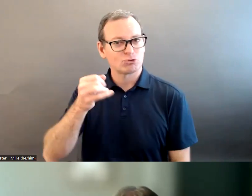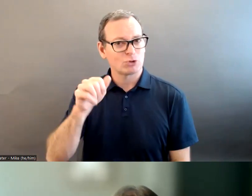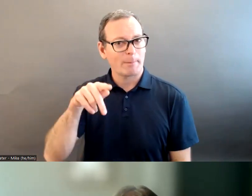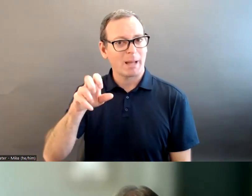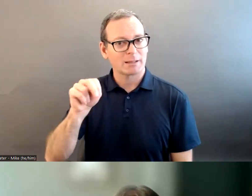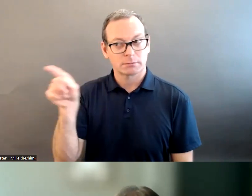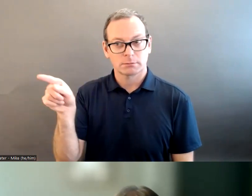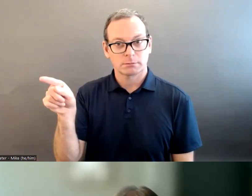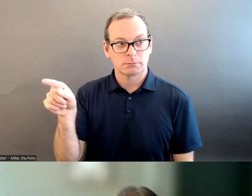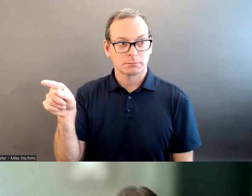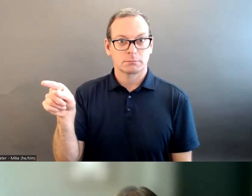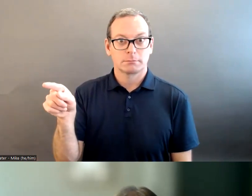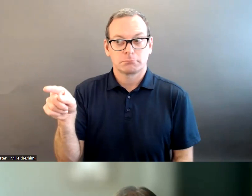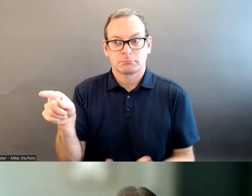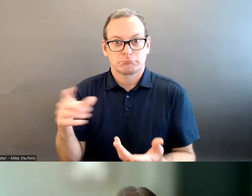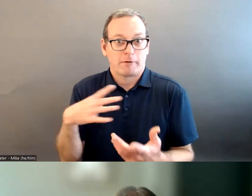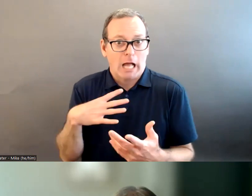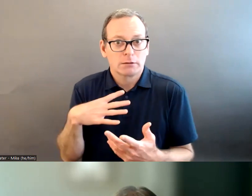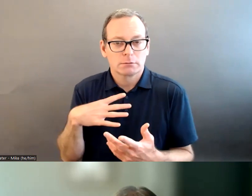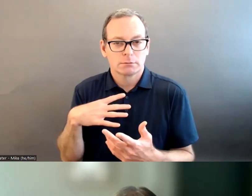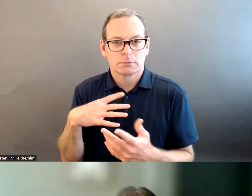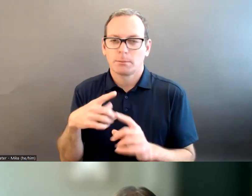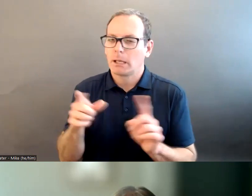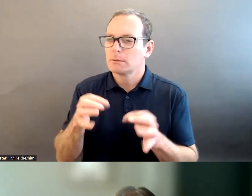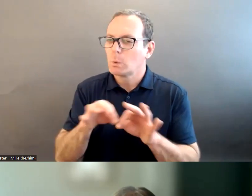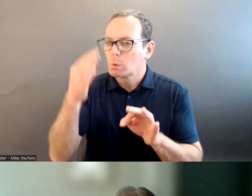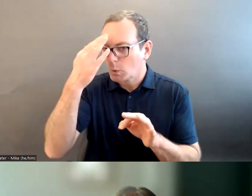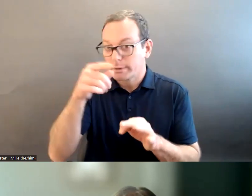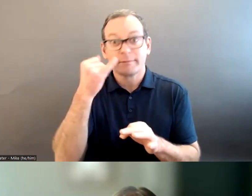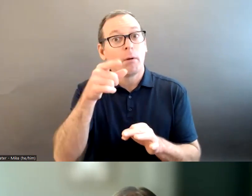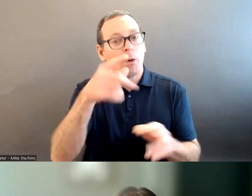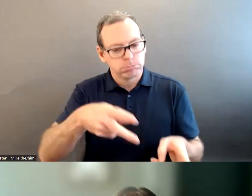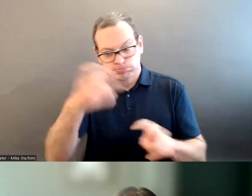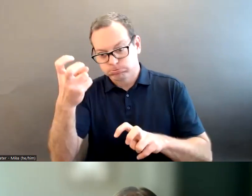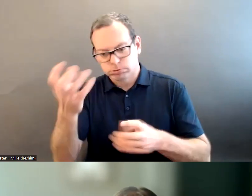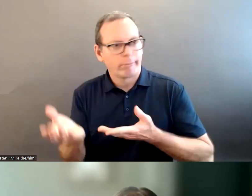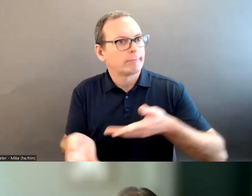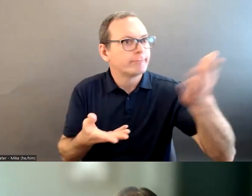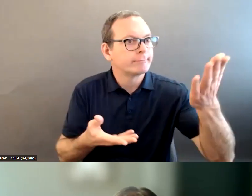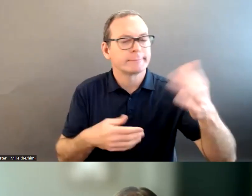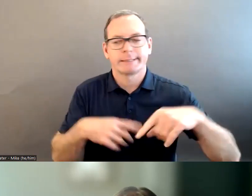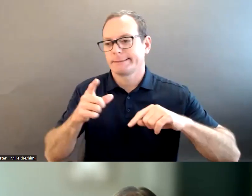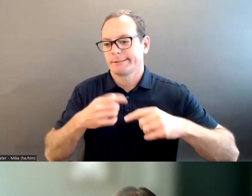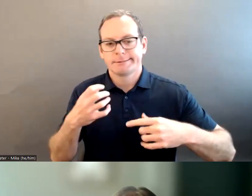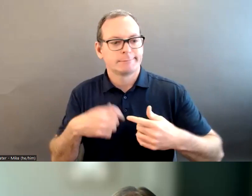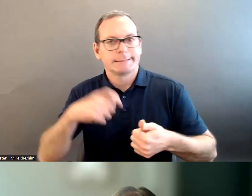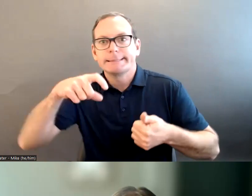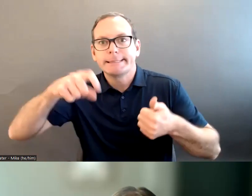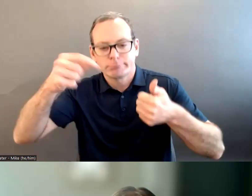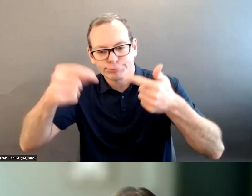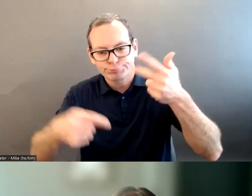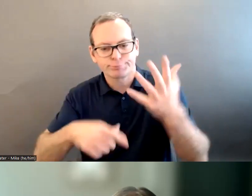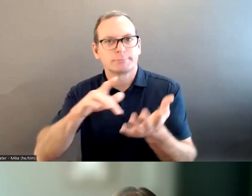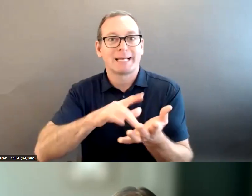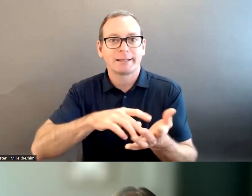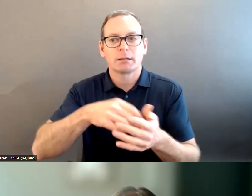Right? Can we get hold of them? So if you're suddenly going to be taken to hospital, or you've got a lot of medical needs, your capacity could be at issue on and off, you